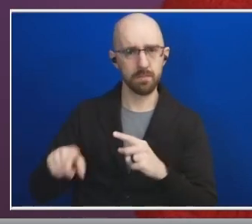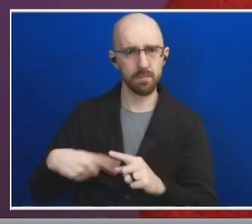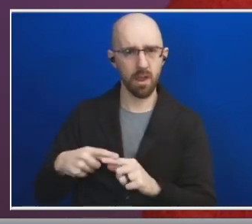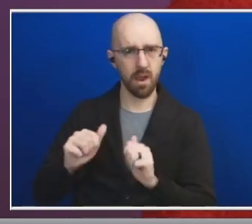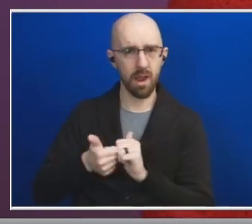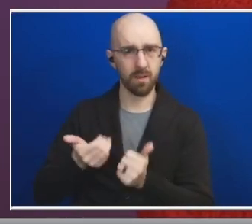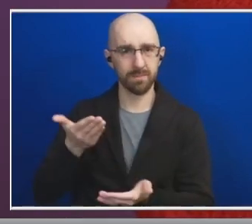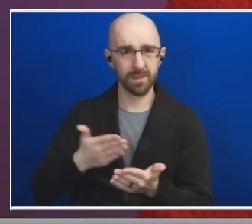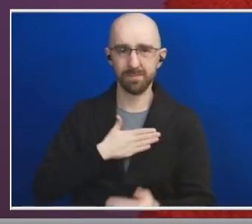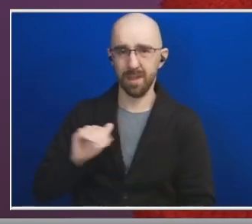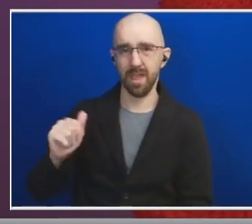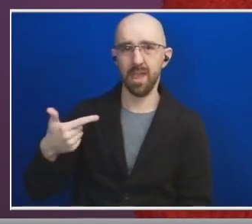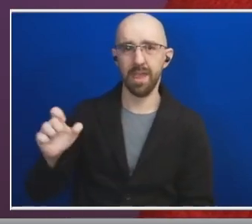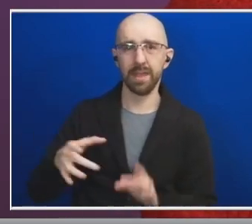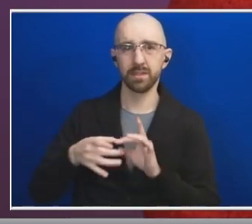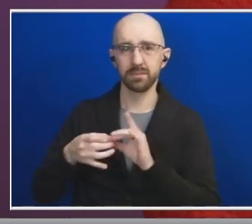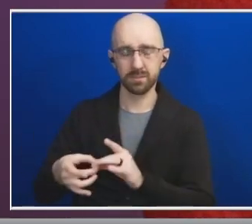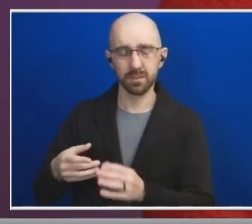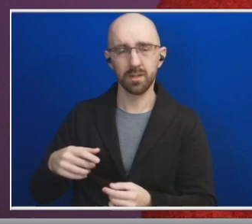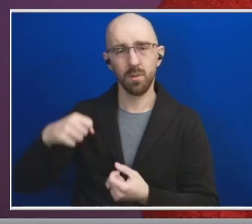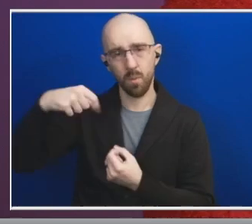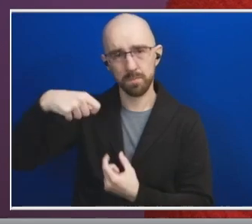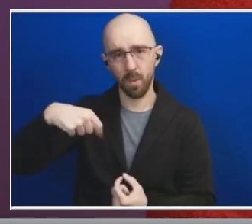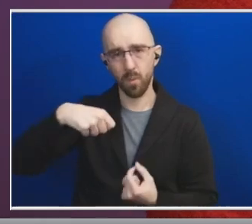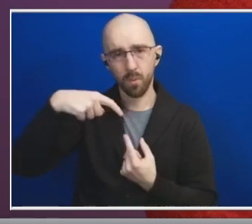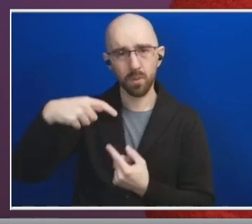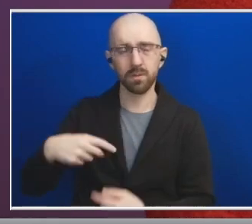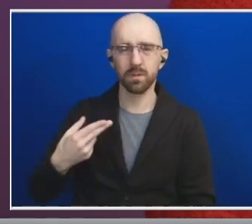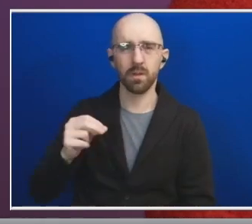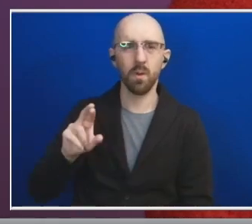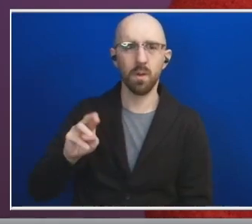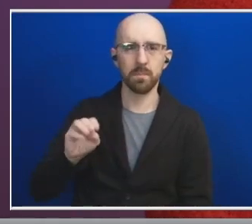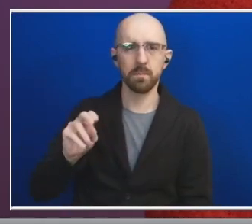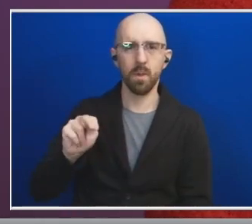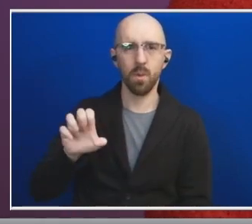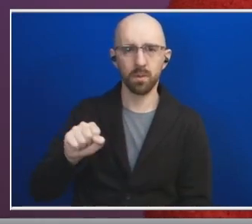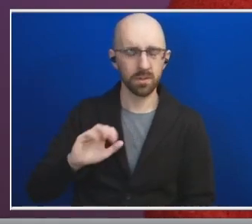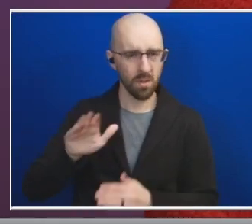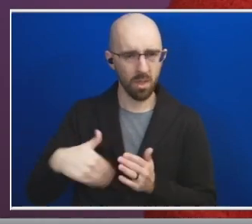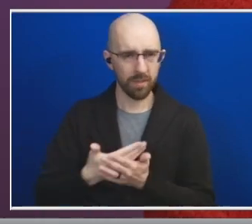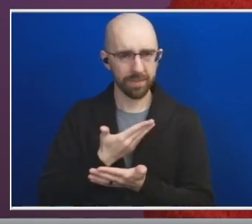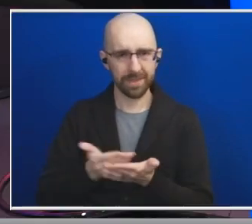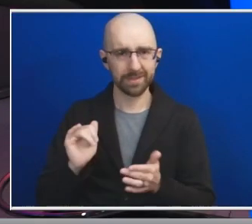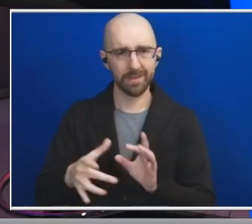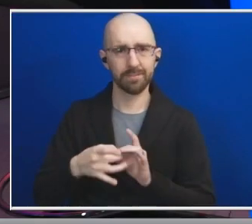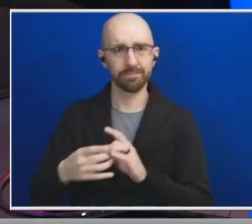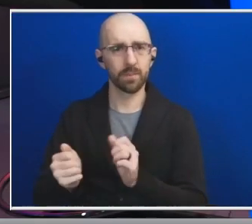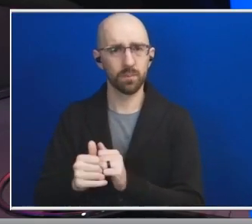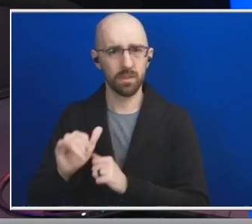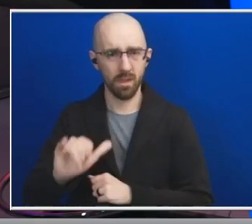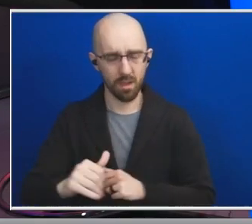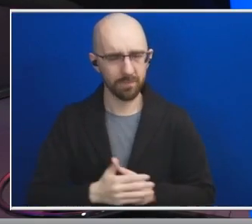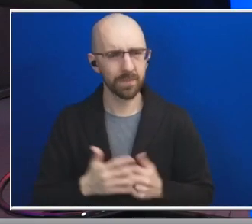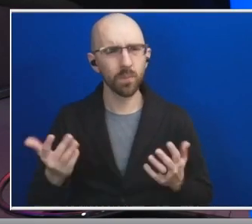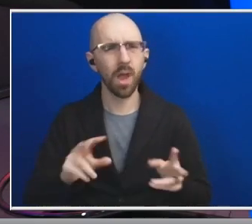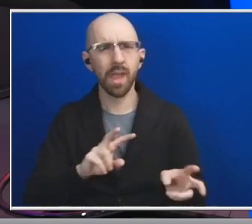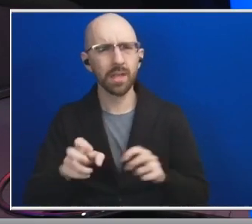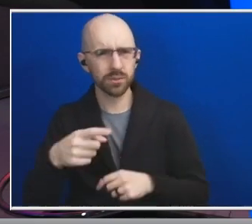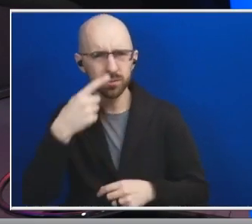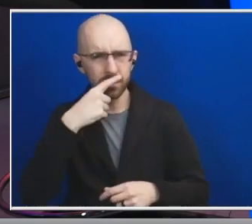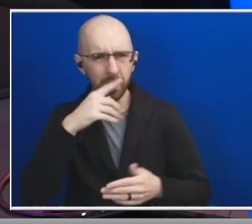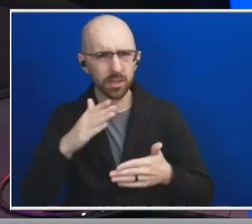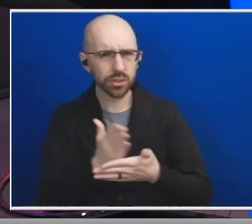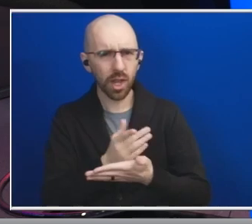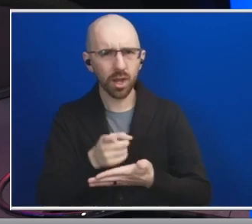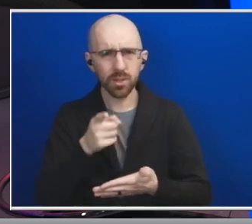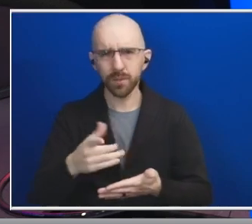and my hormones and of course all the things that go with that. And what were some of the issues, if you don't mind sharing, that you were having that prompted you to